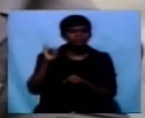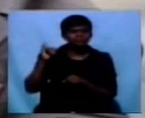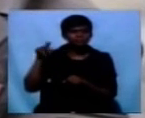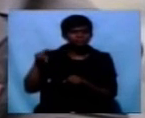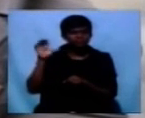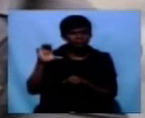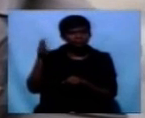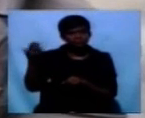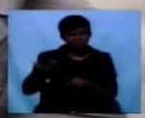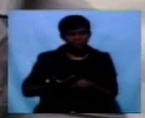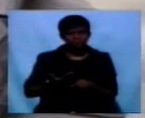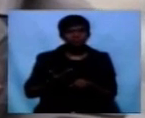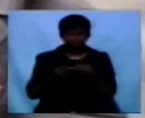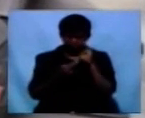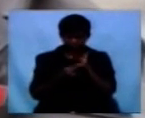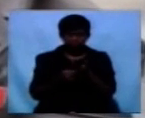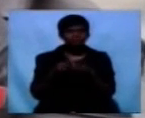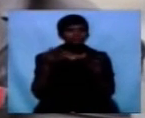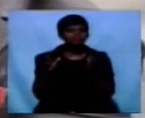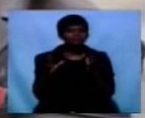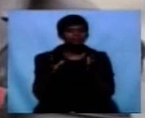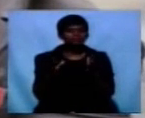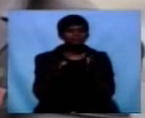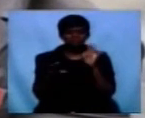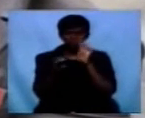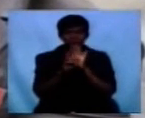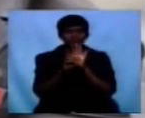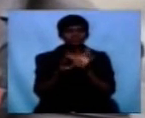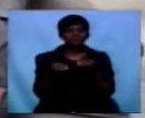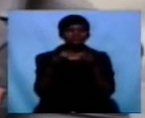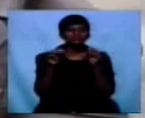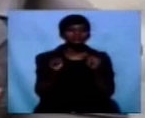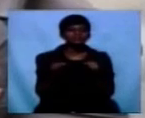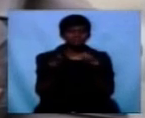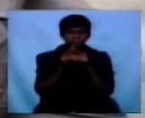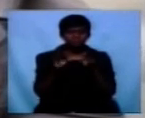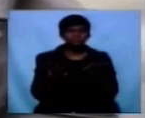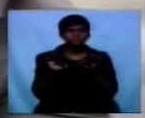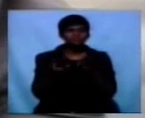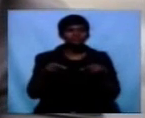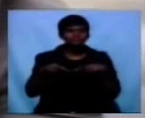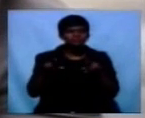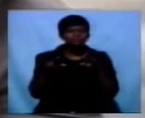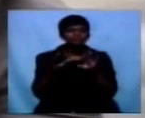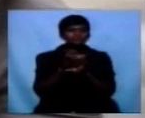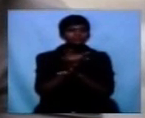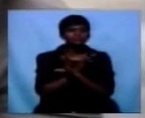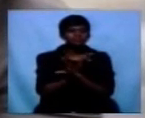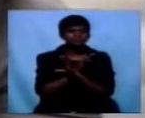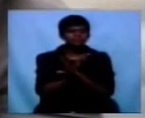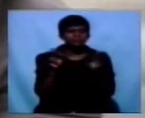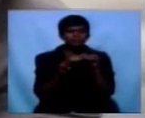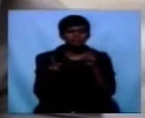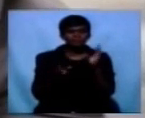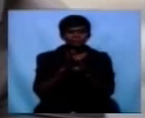me and tell me I've done this. One critical example I can tell you is the most critical road the Zambian people have been